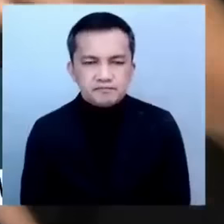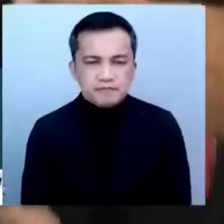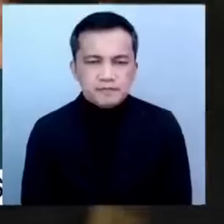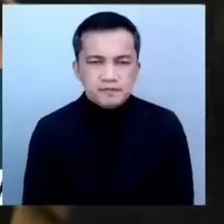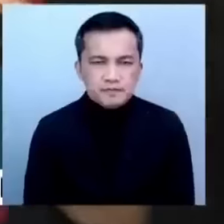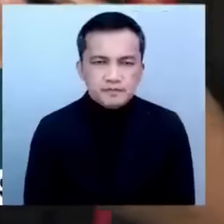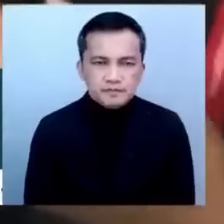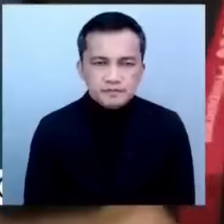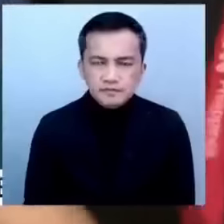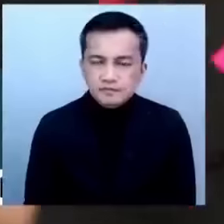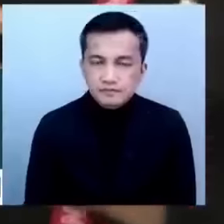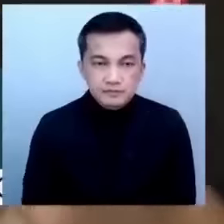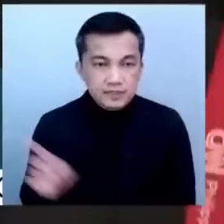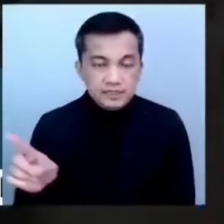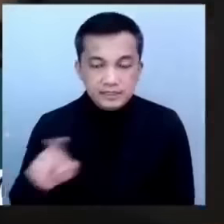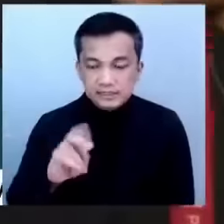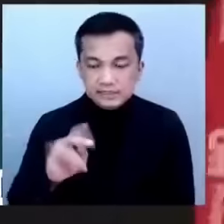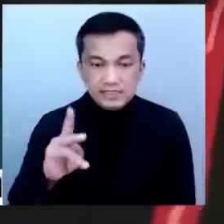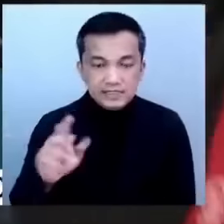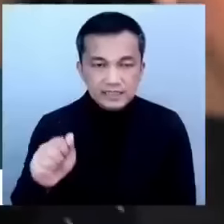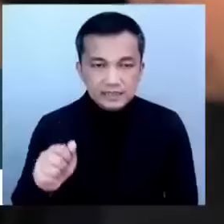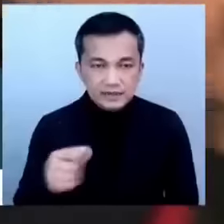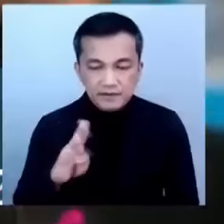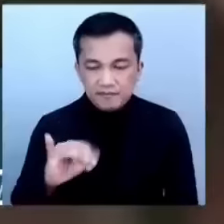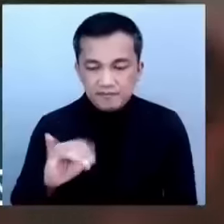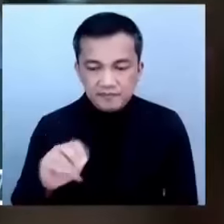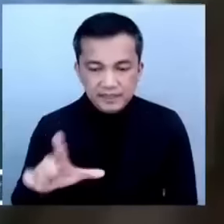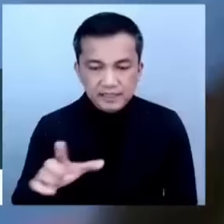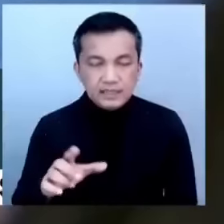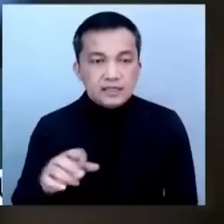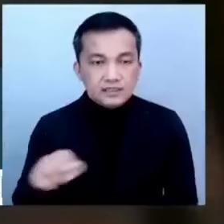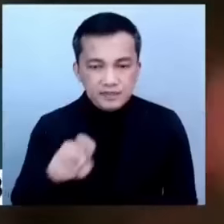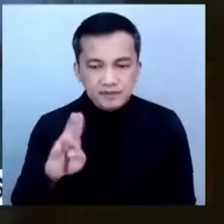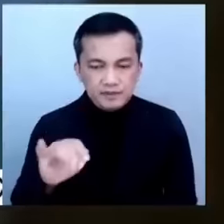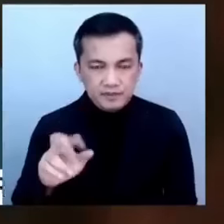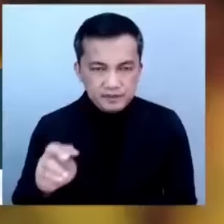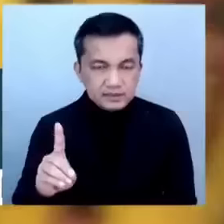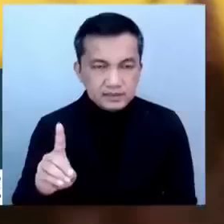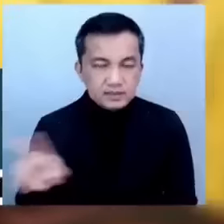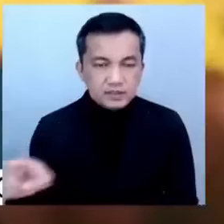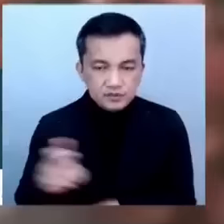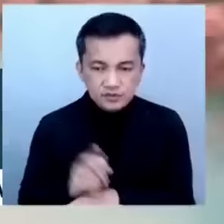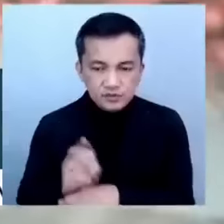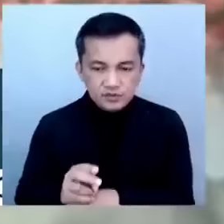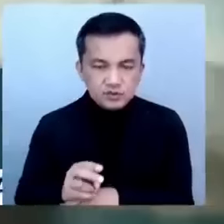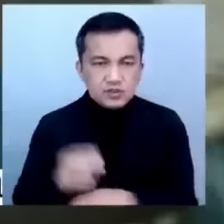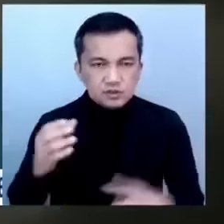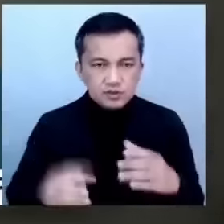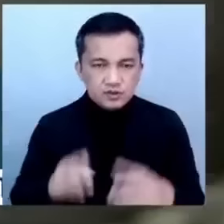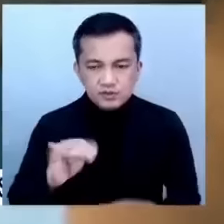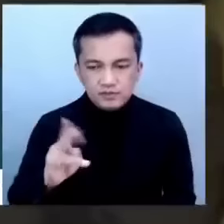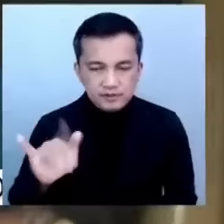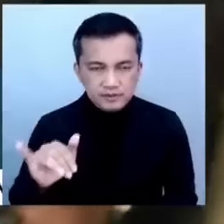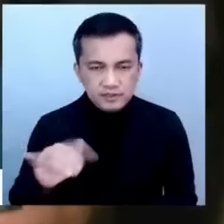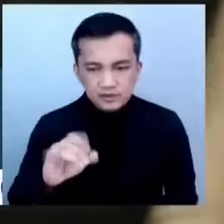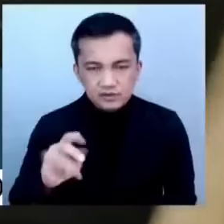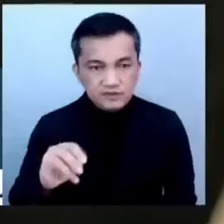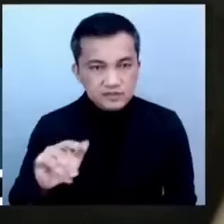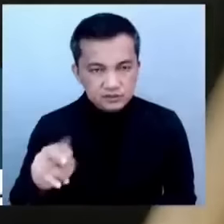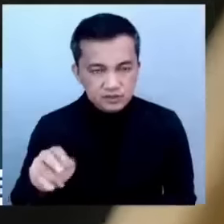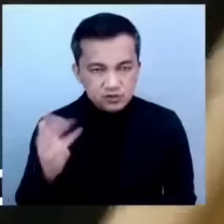Since Estrada already has a bail bond and travel bond for plunder, the court will just use this as his bond for his bribery convictions, which is also why he